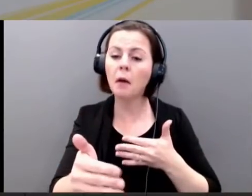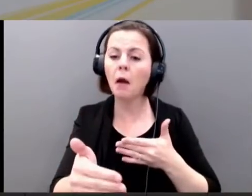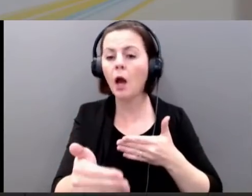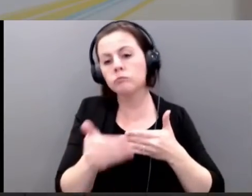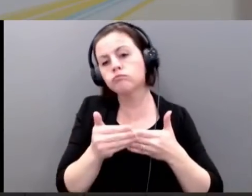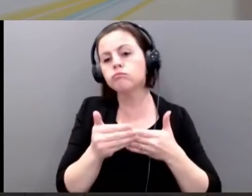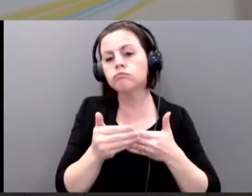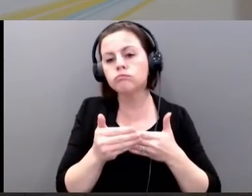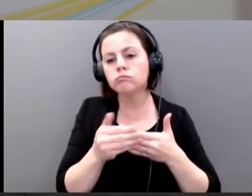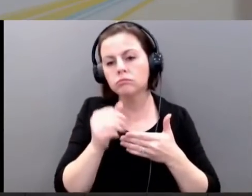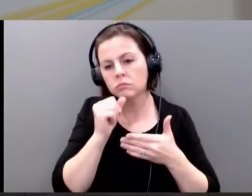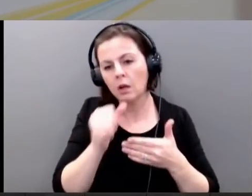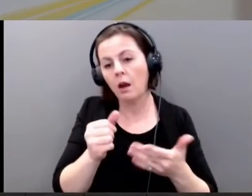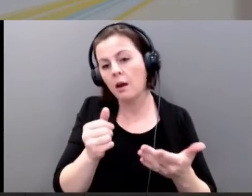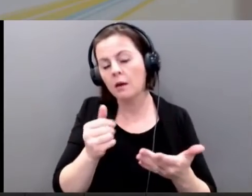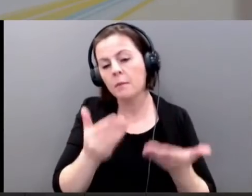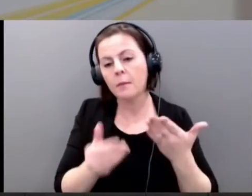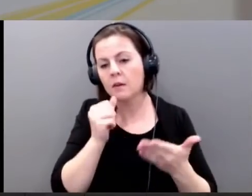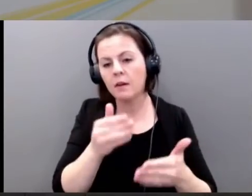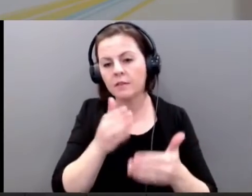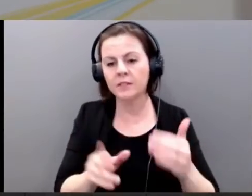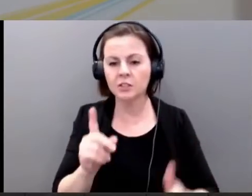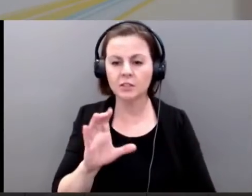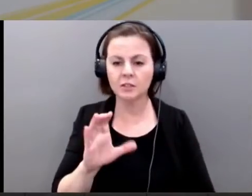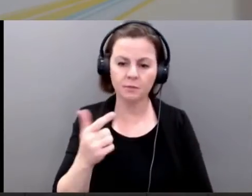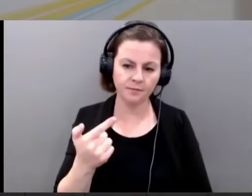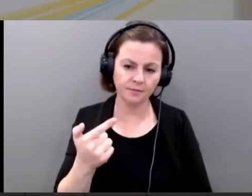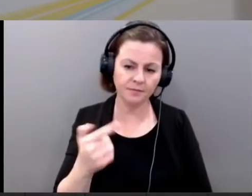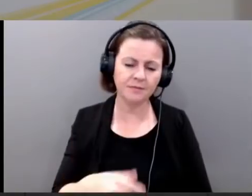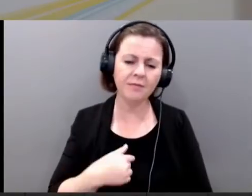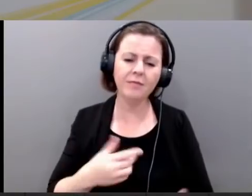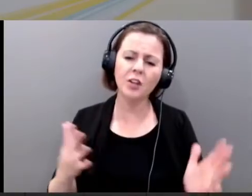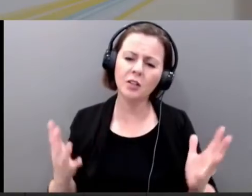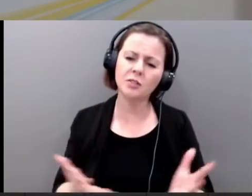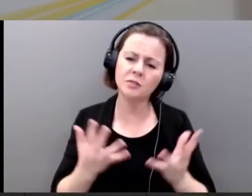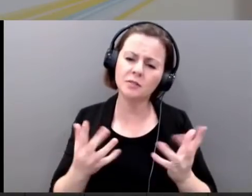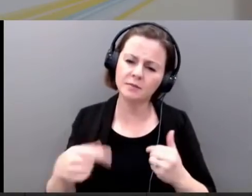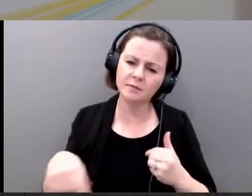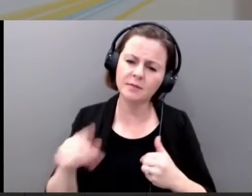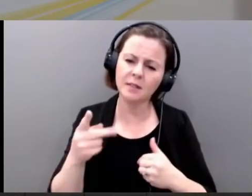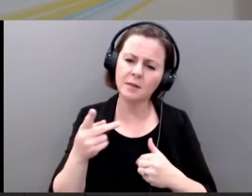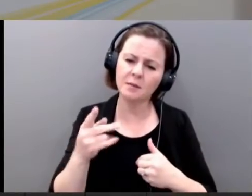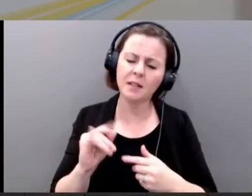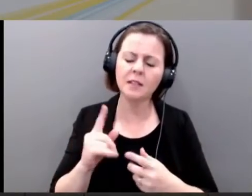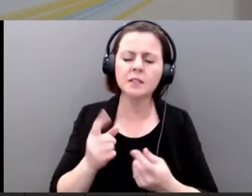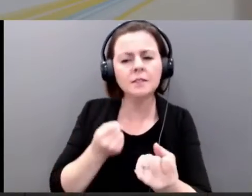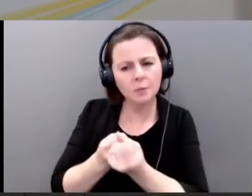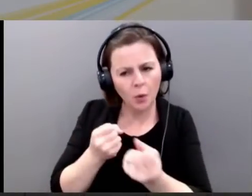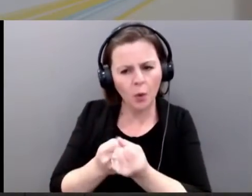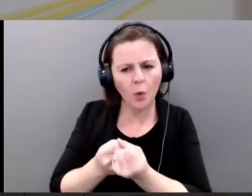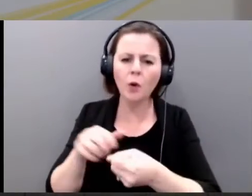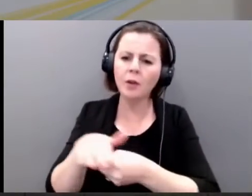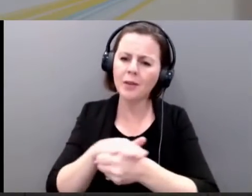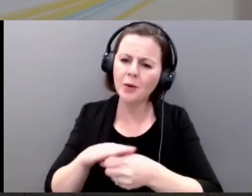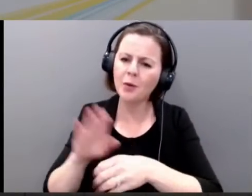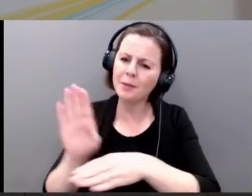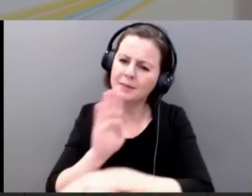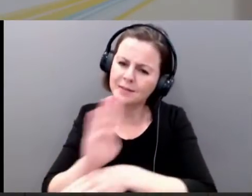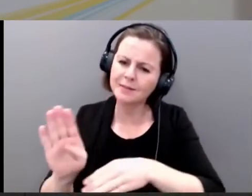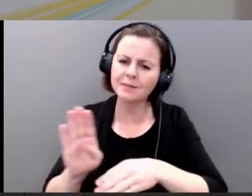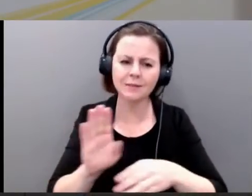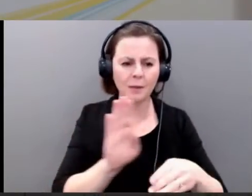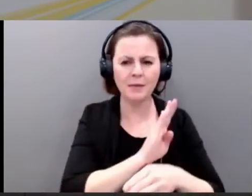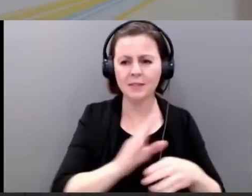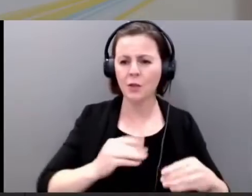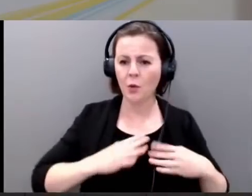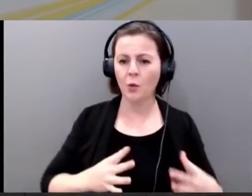21st. I urge Islanders to find ways to continue to support our local businesses and entrepreneurs. It has never